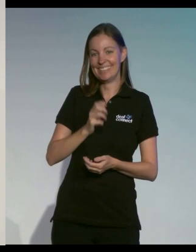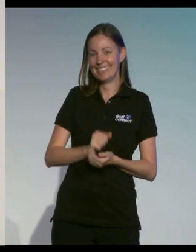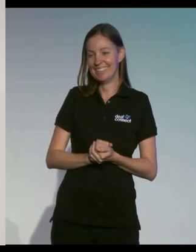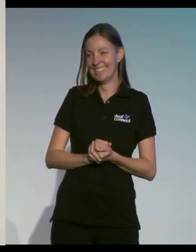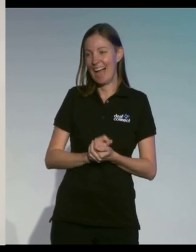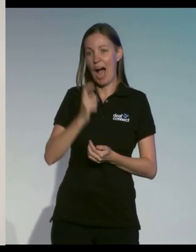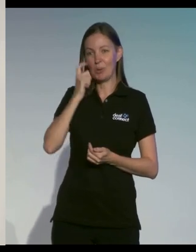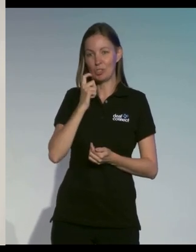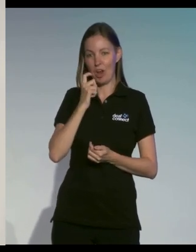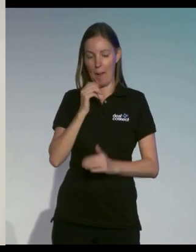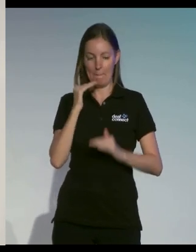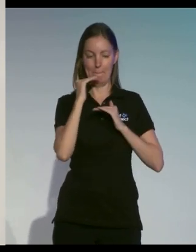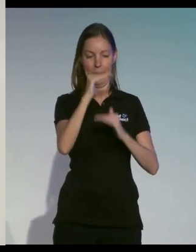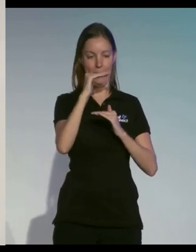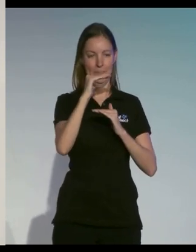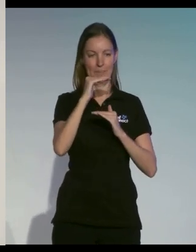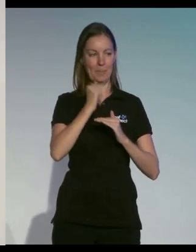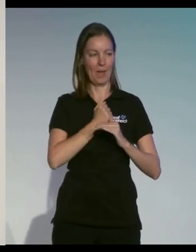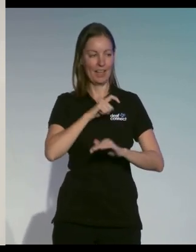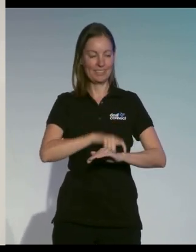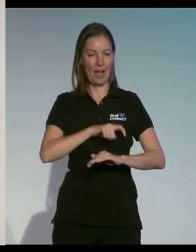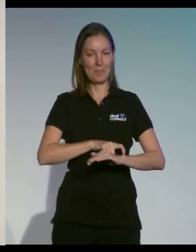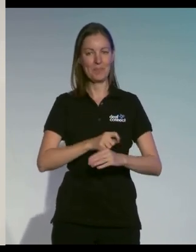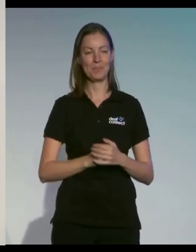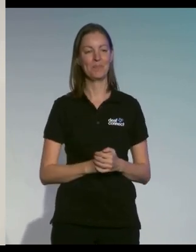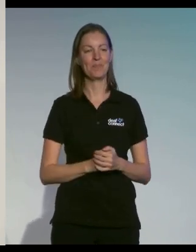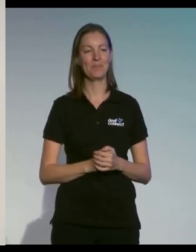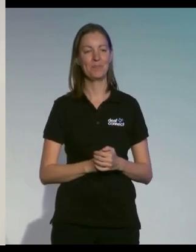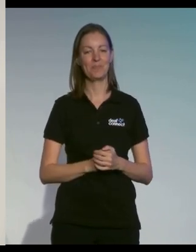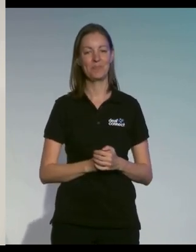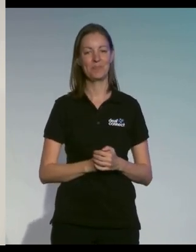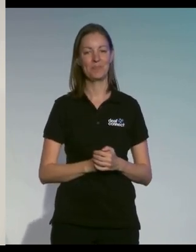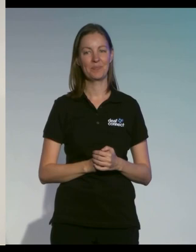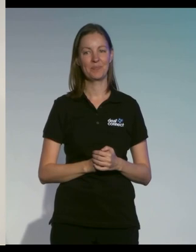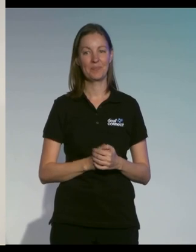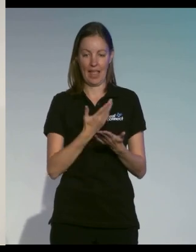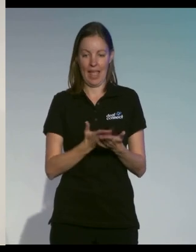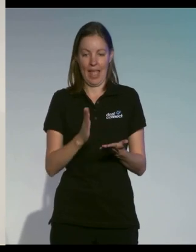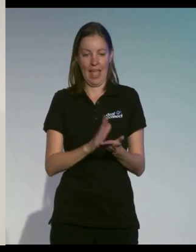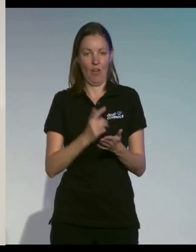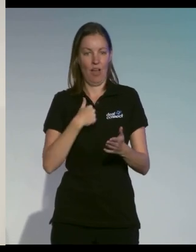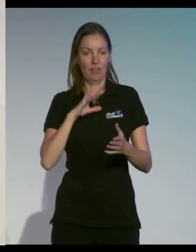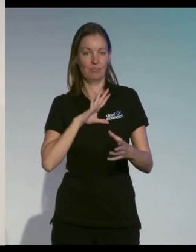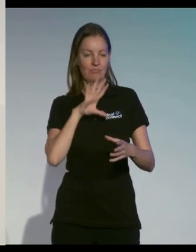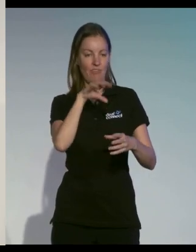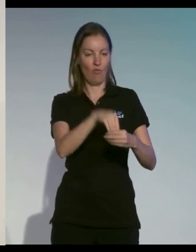I will try to stick to my time. First of all, how I got involved